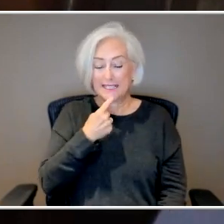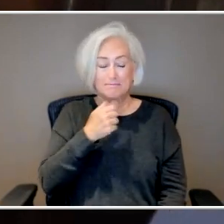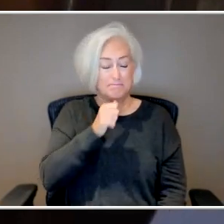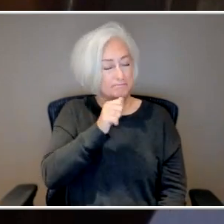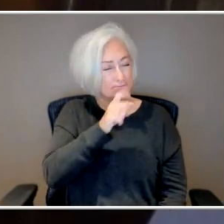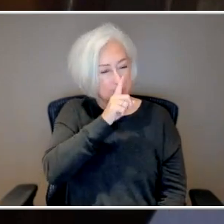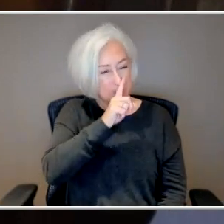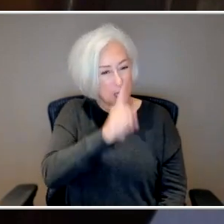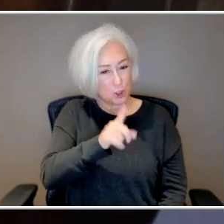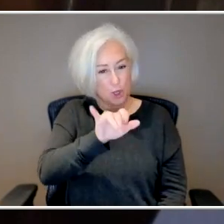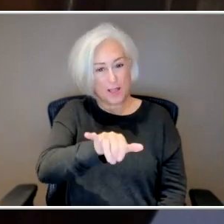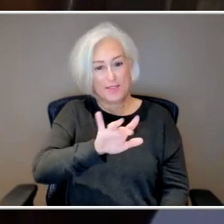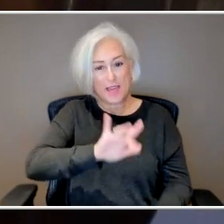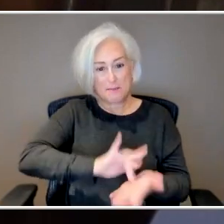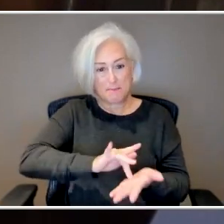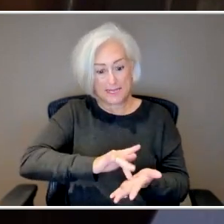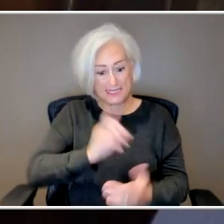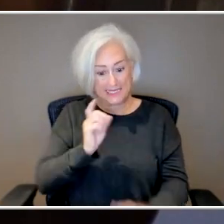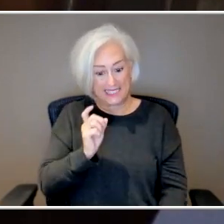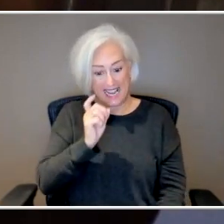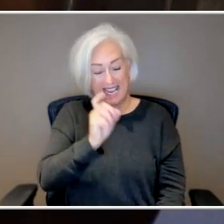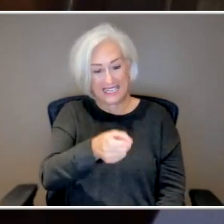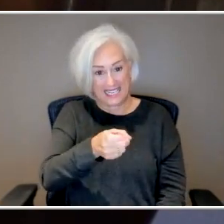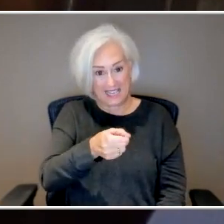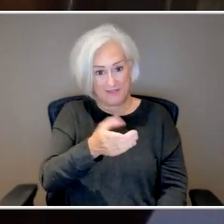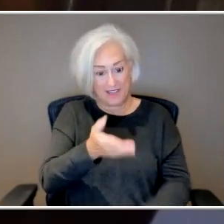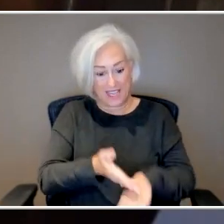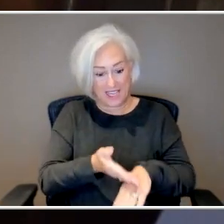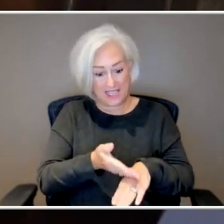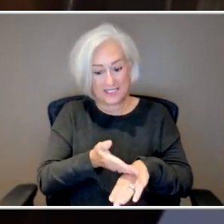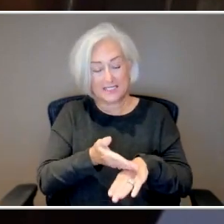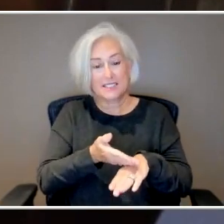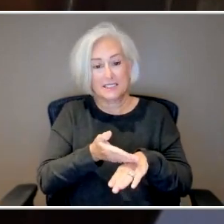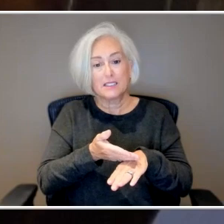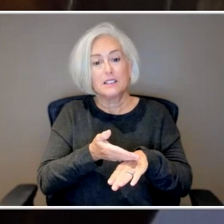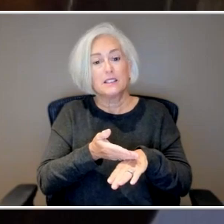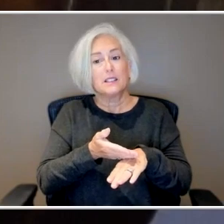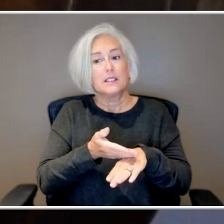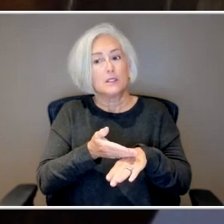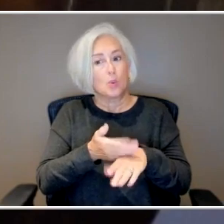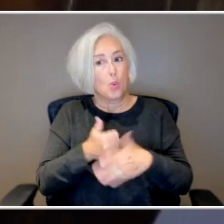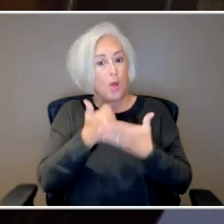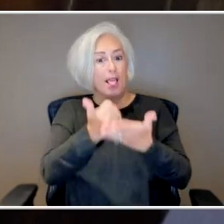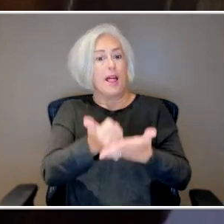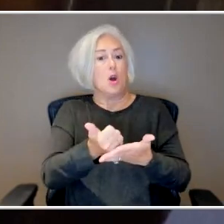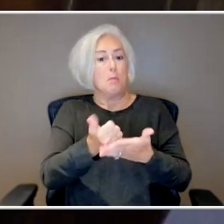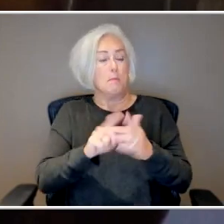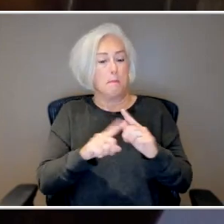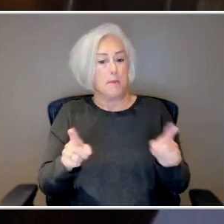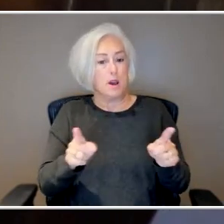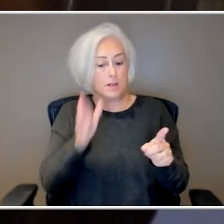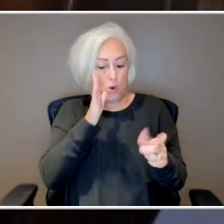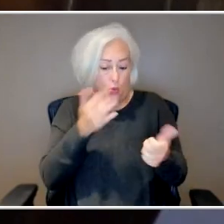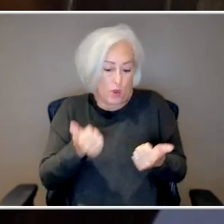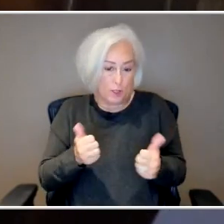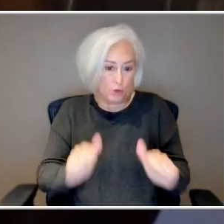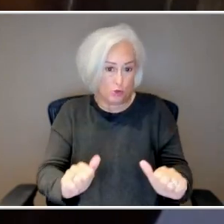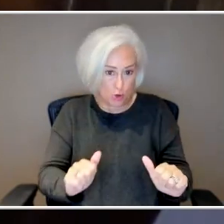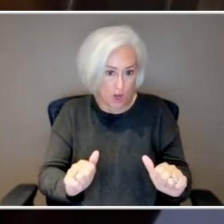medication that he was going to increase and start me on was going to help, but he was going to try. But